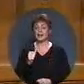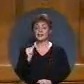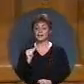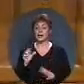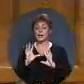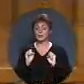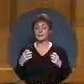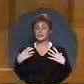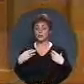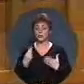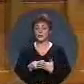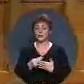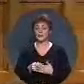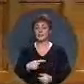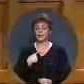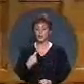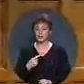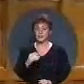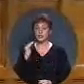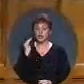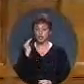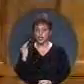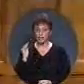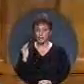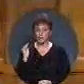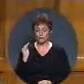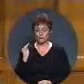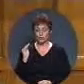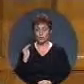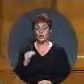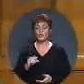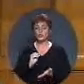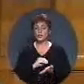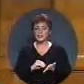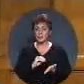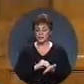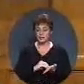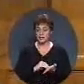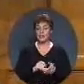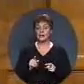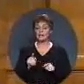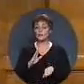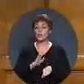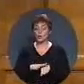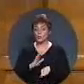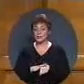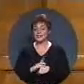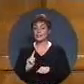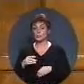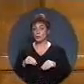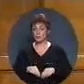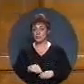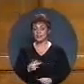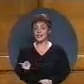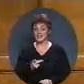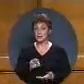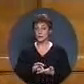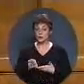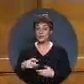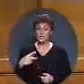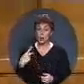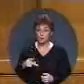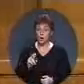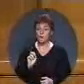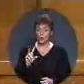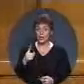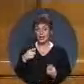Prime Minister's Chief of Staff, Brody, and Senior Advisor Bernie paid, quote, their own freight for a stealth trip to Washington they tried to hide.